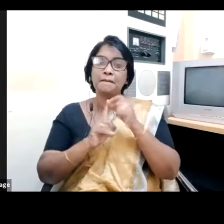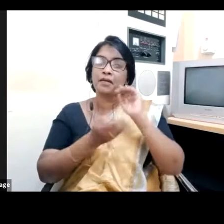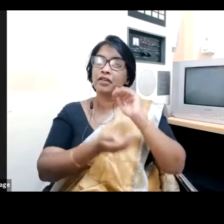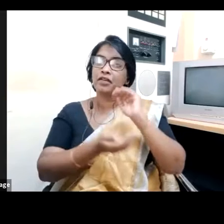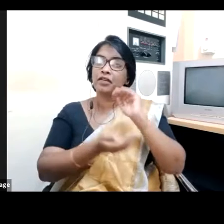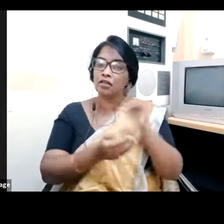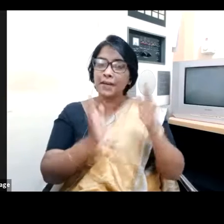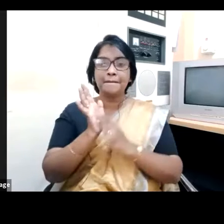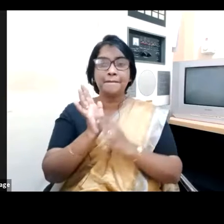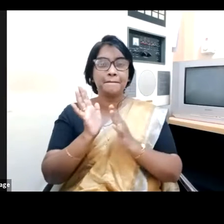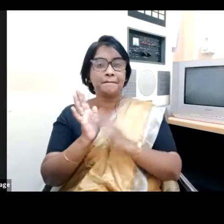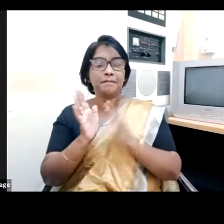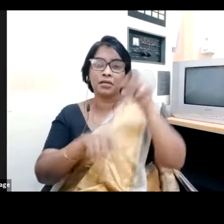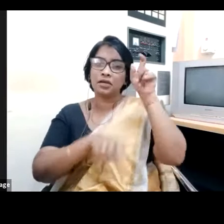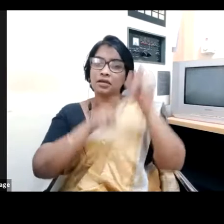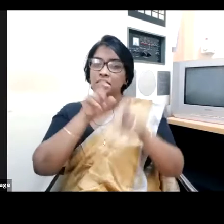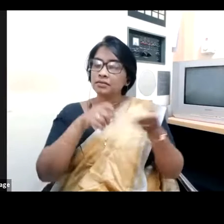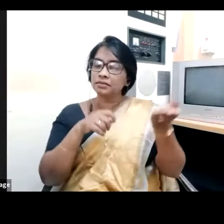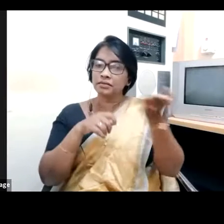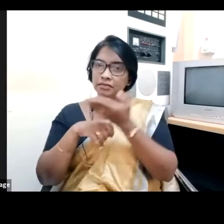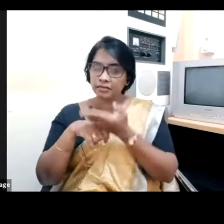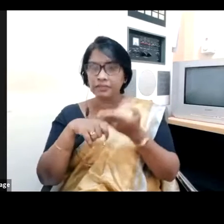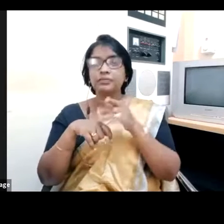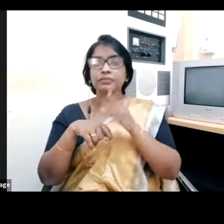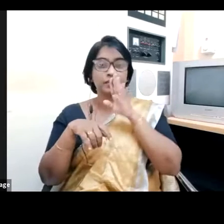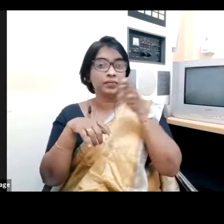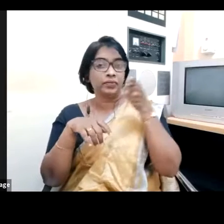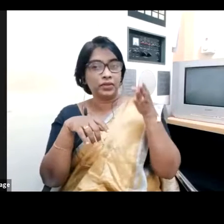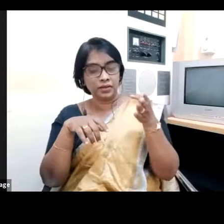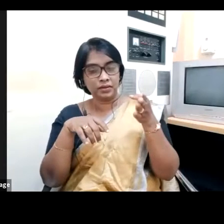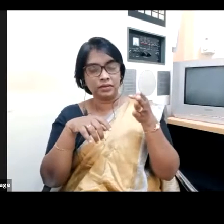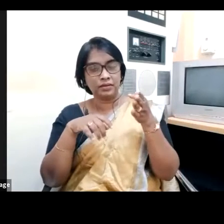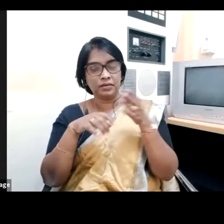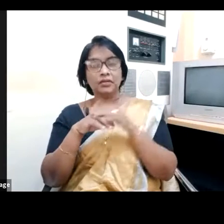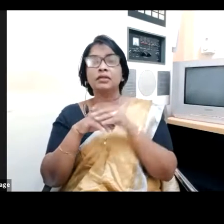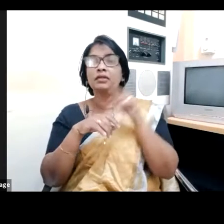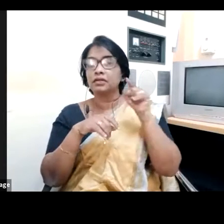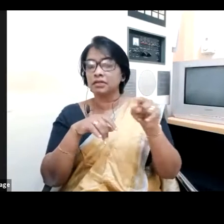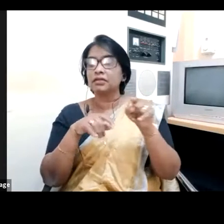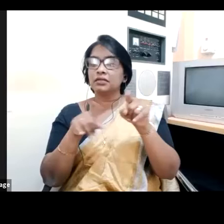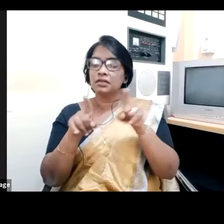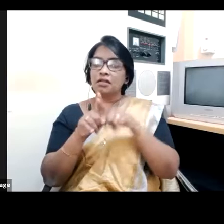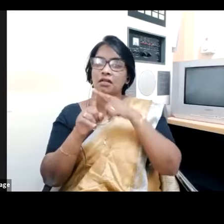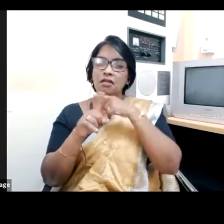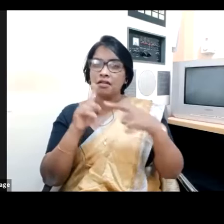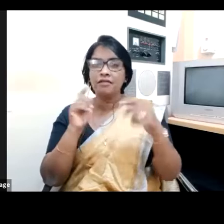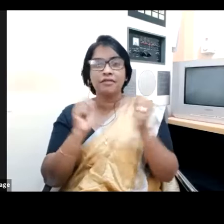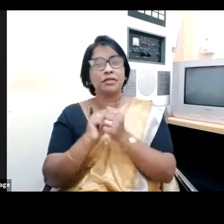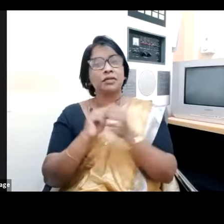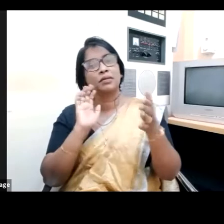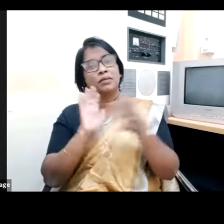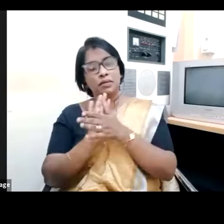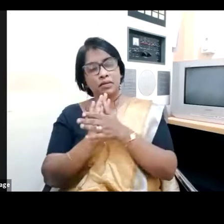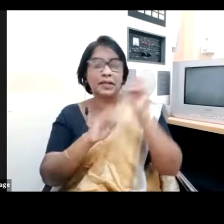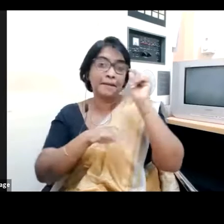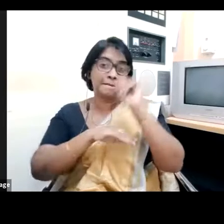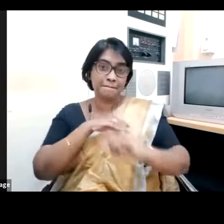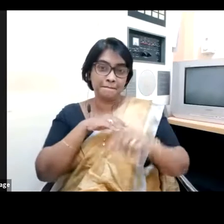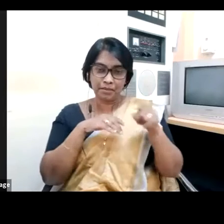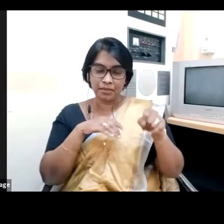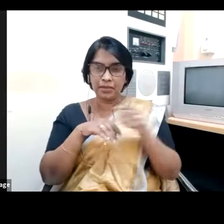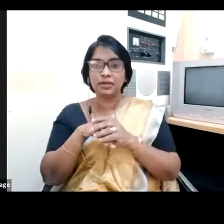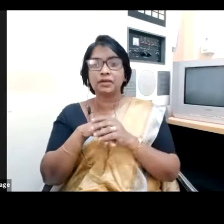may have, come up with, being a part of this thing. Now, the national determined contributions,